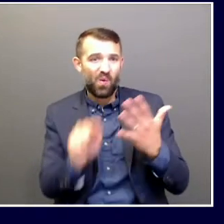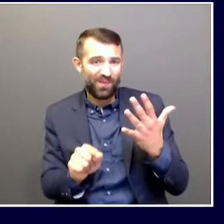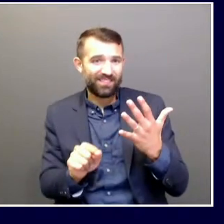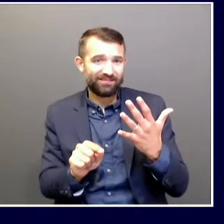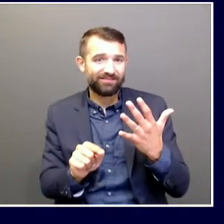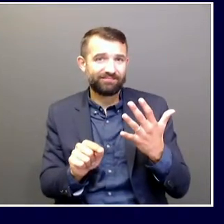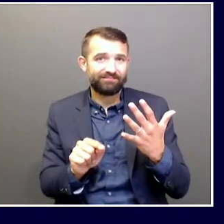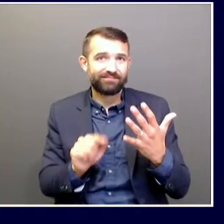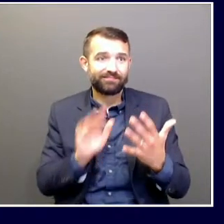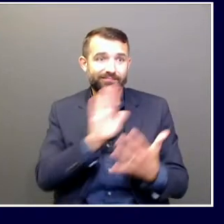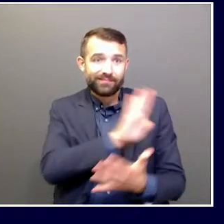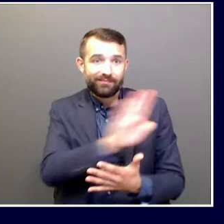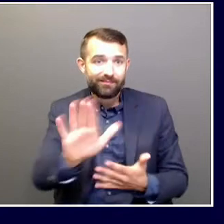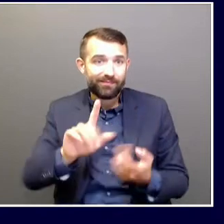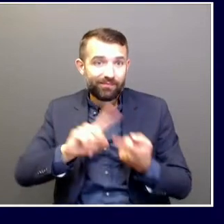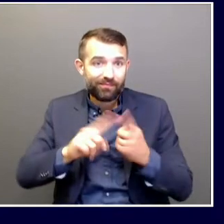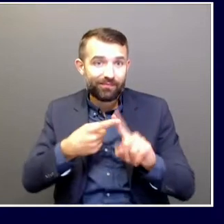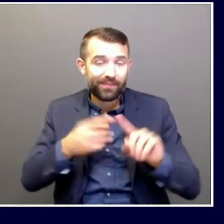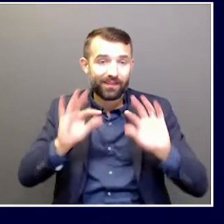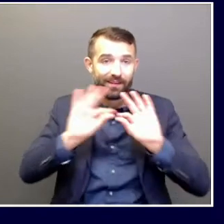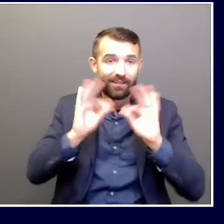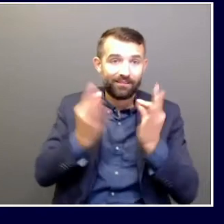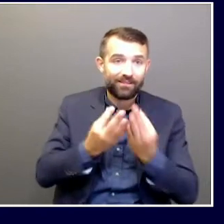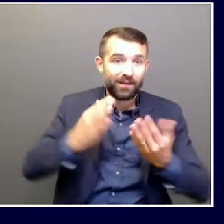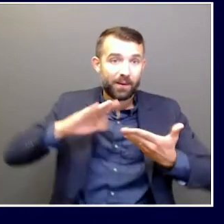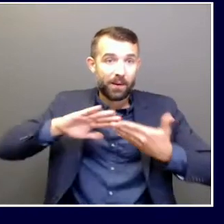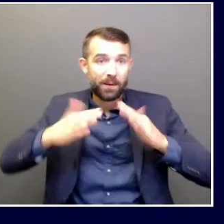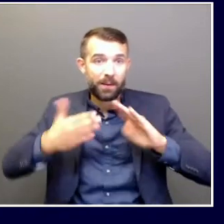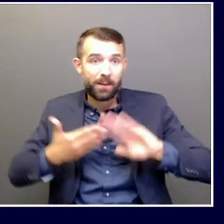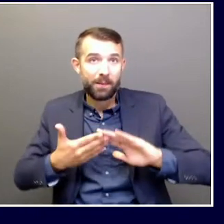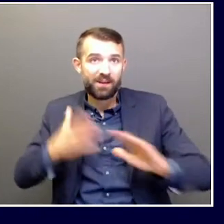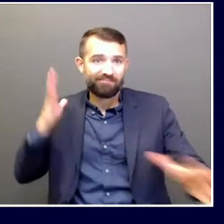have passed away with COVID-19 throughout the pandemic.